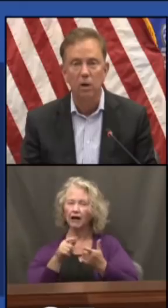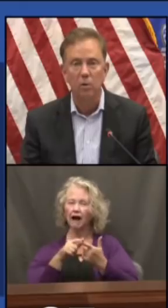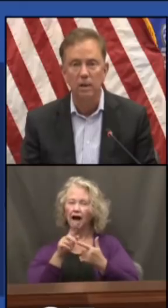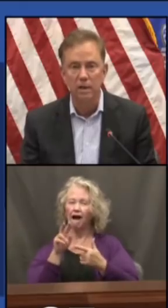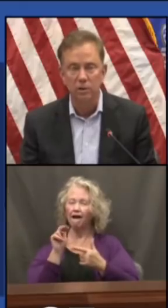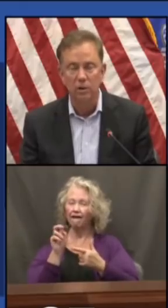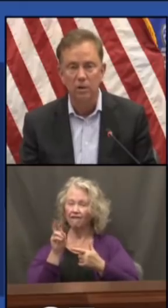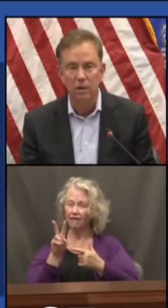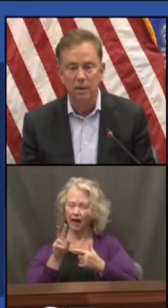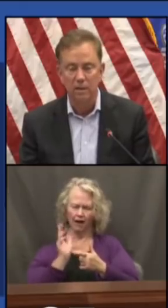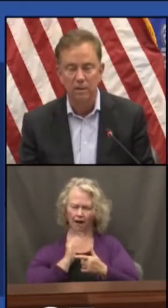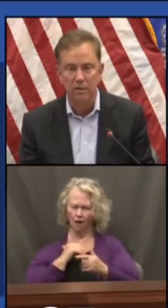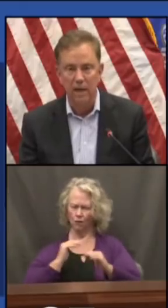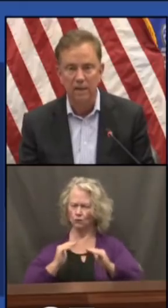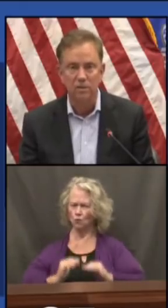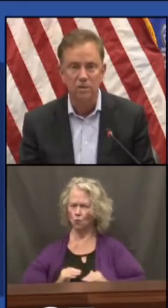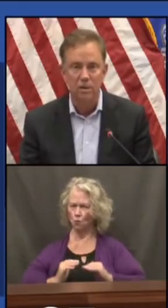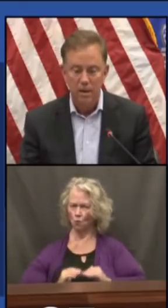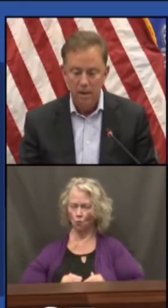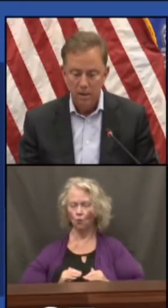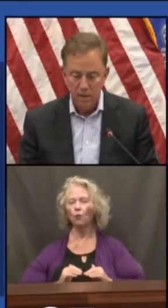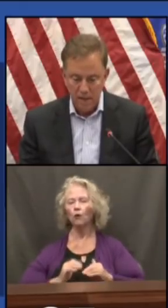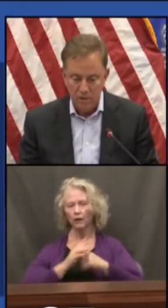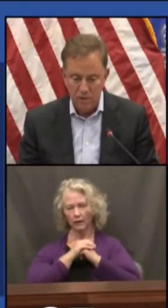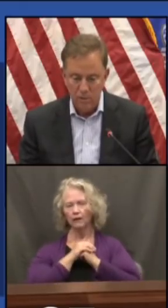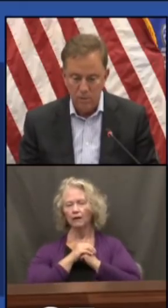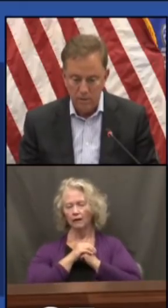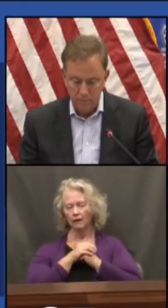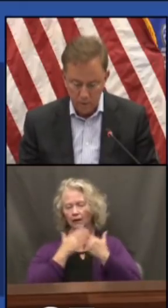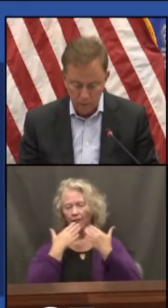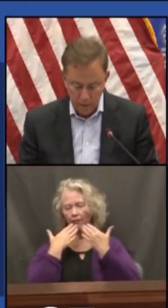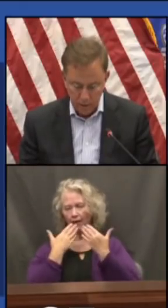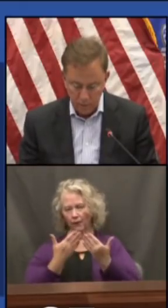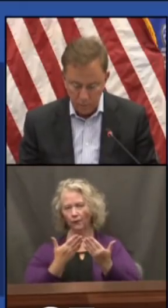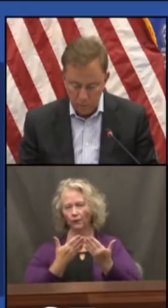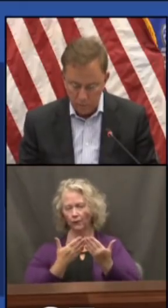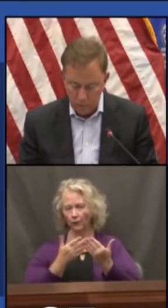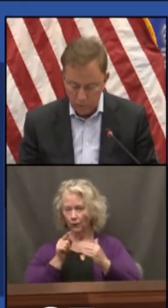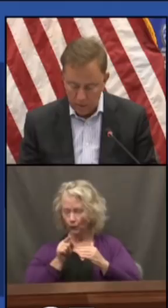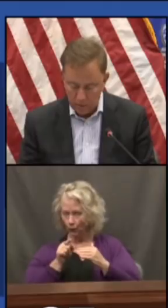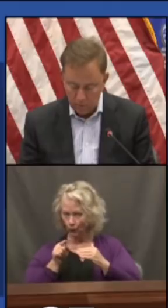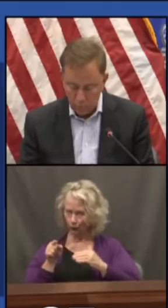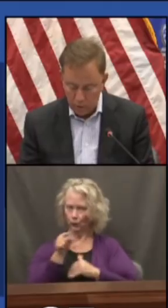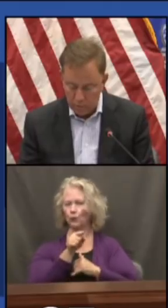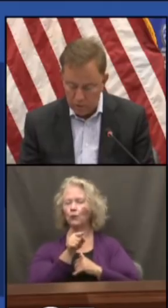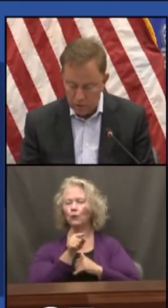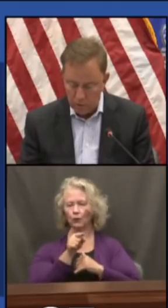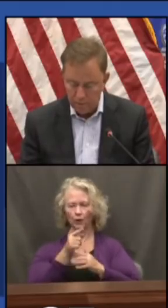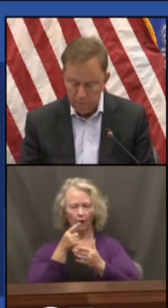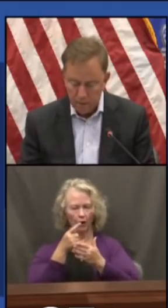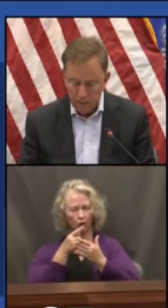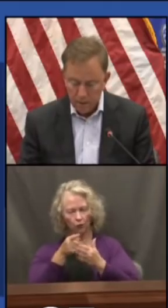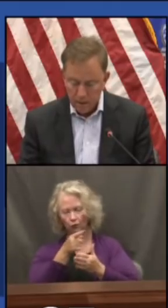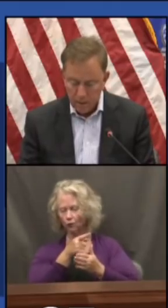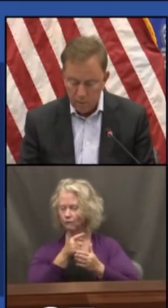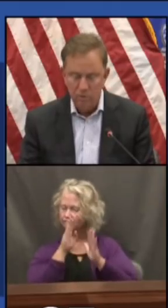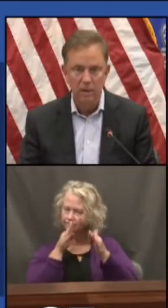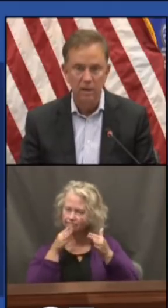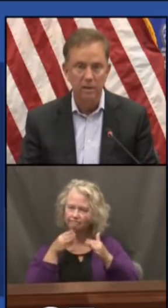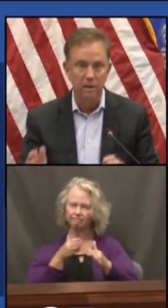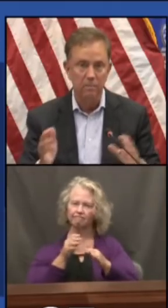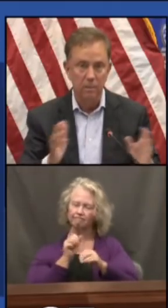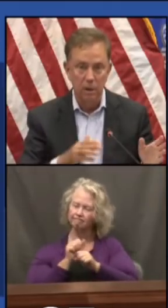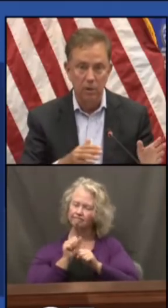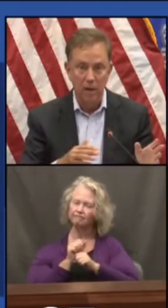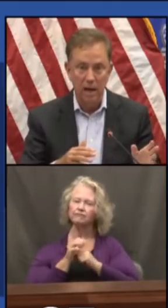relatively low on that chart, and that is thanks to each and every one of you and what you've been doing. I will tell